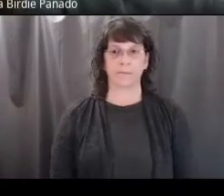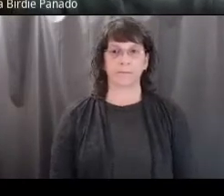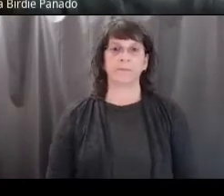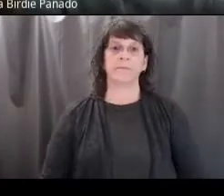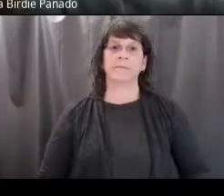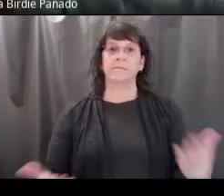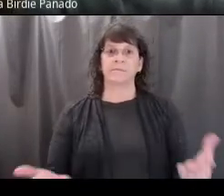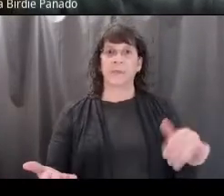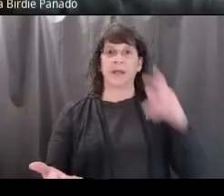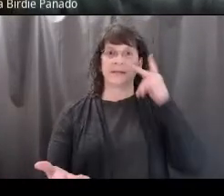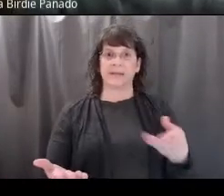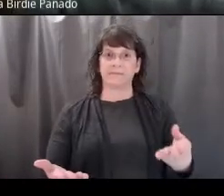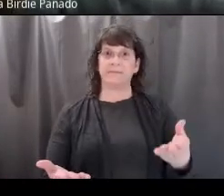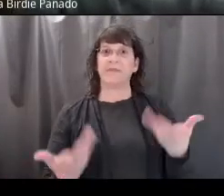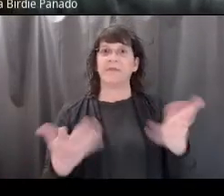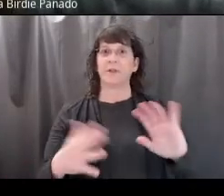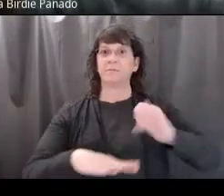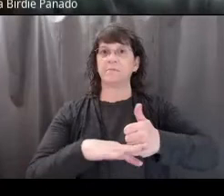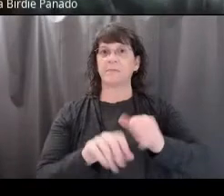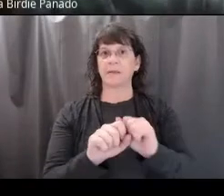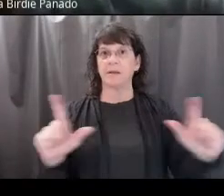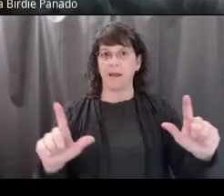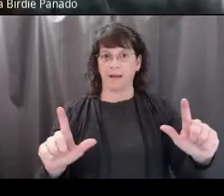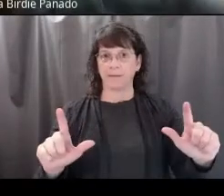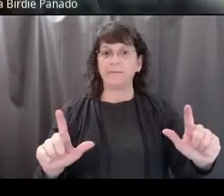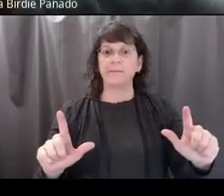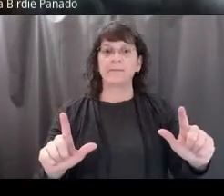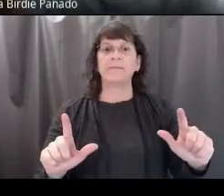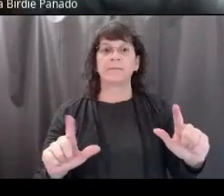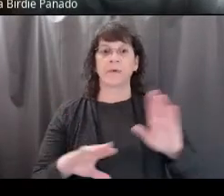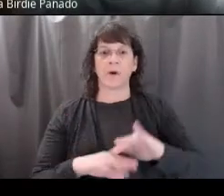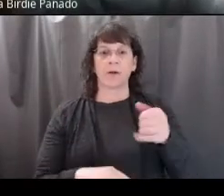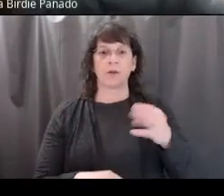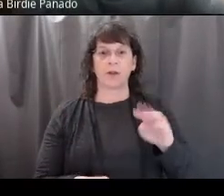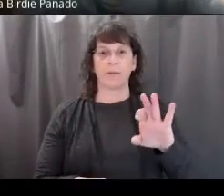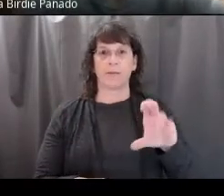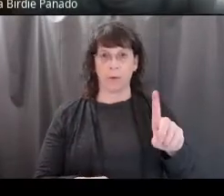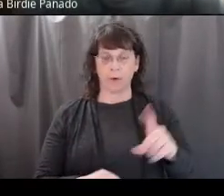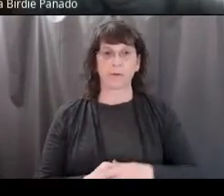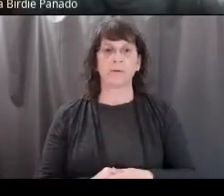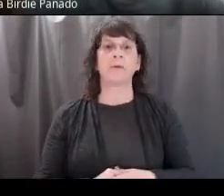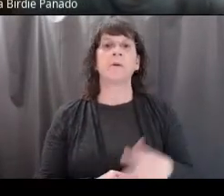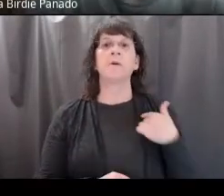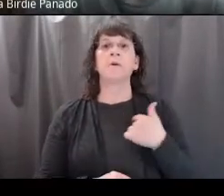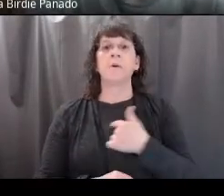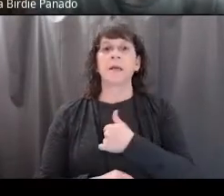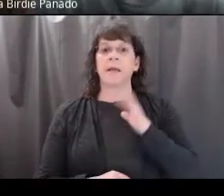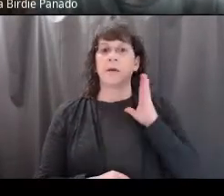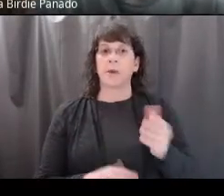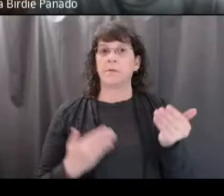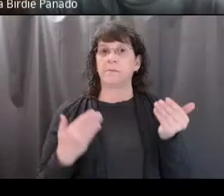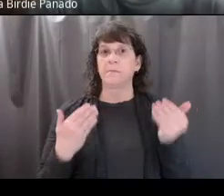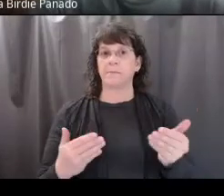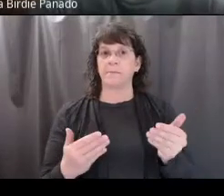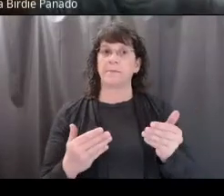You can see I have created a slide for us on Jamboard, and we are going